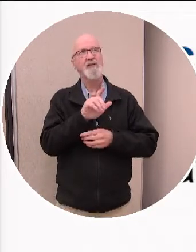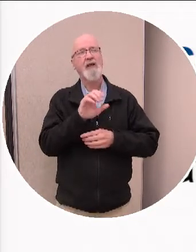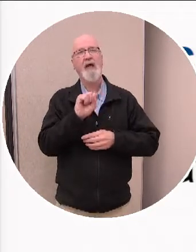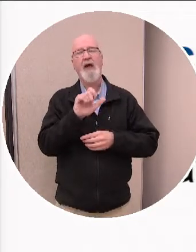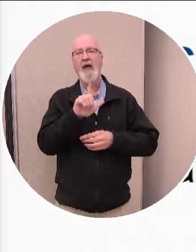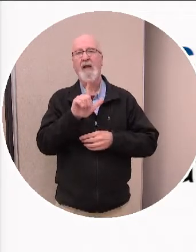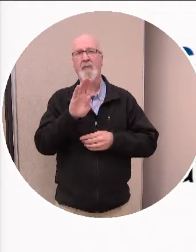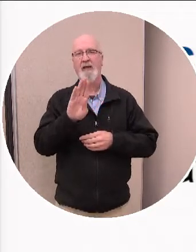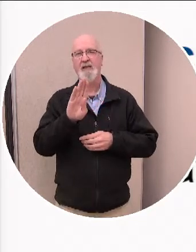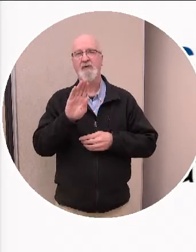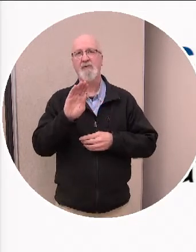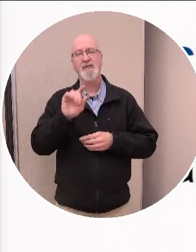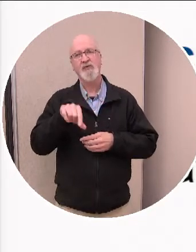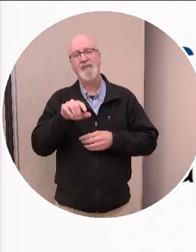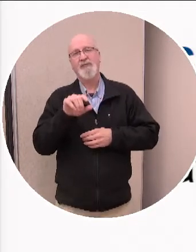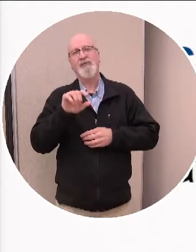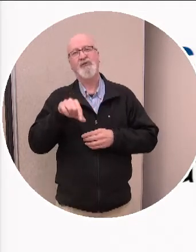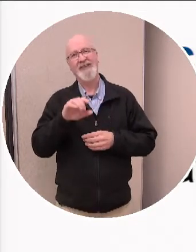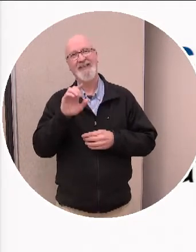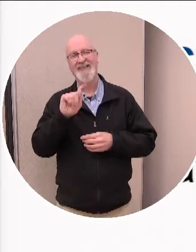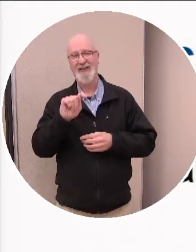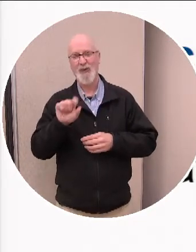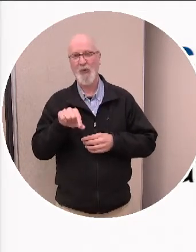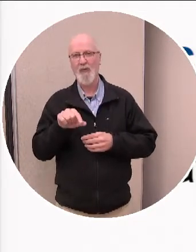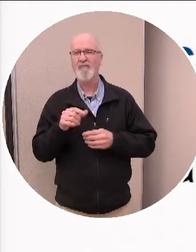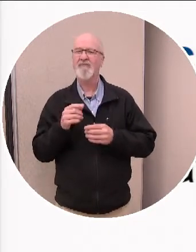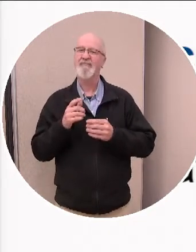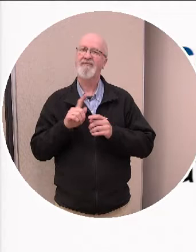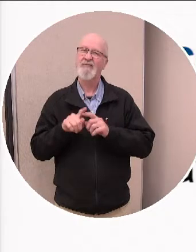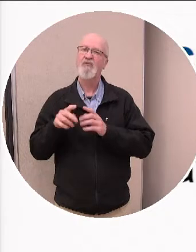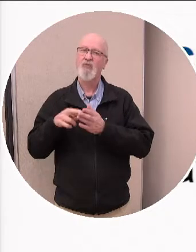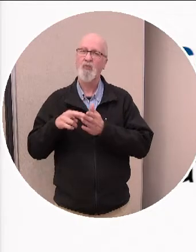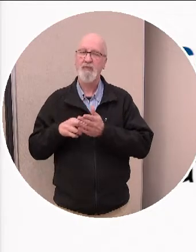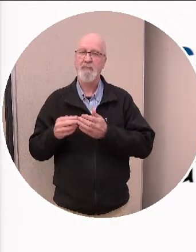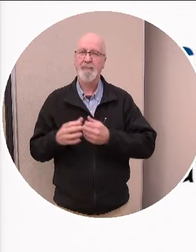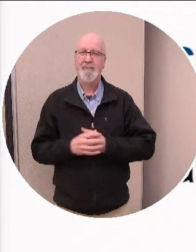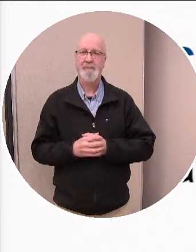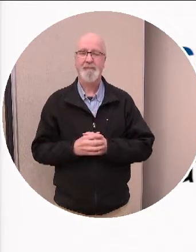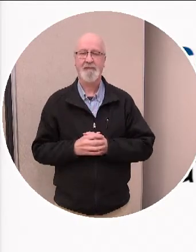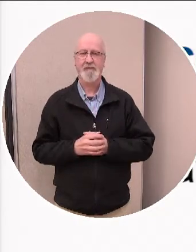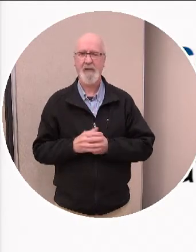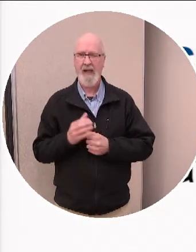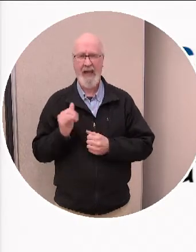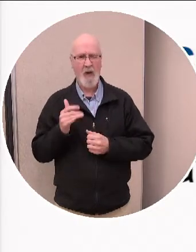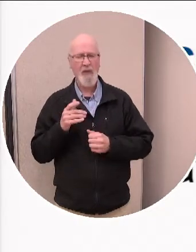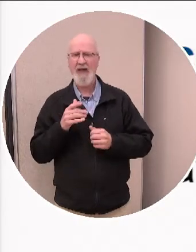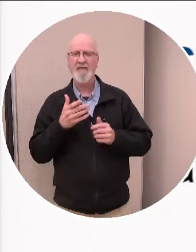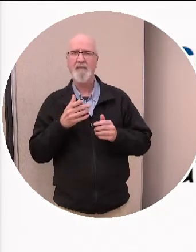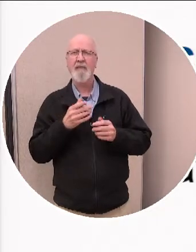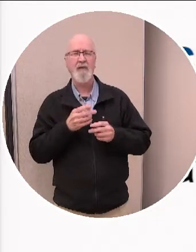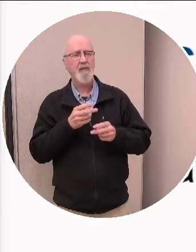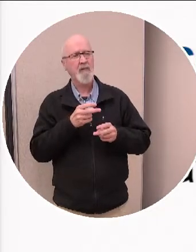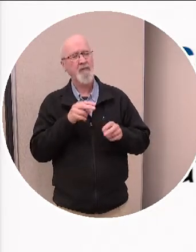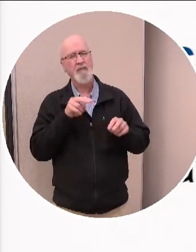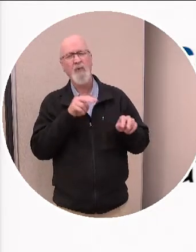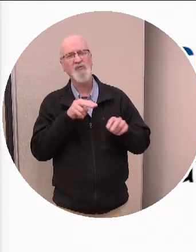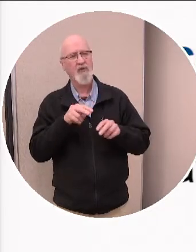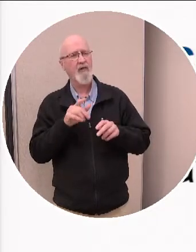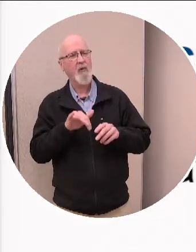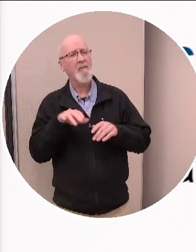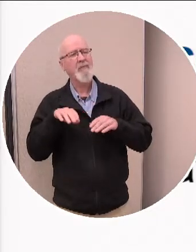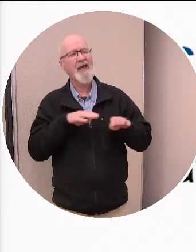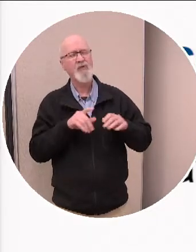inclusive practices, and more. Now, what we use to monitor incidents of inappropriate behavior in school